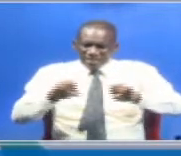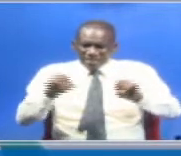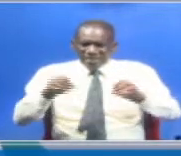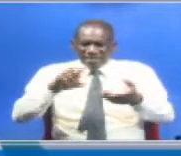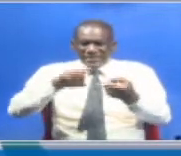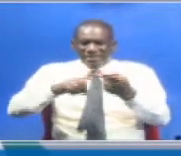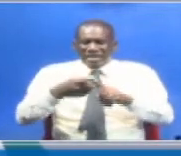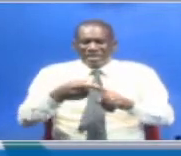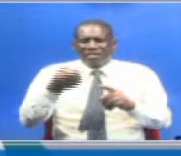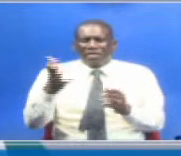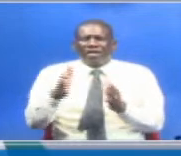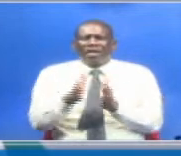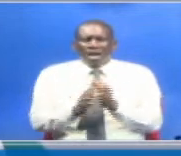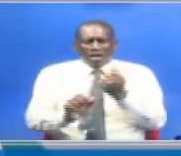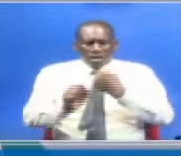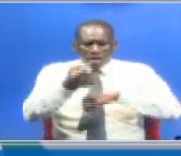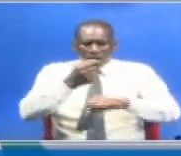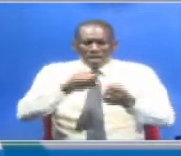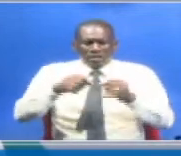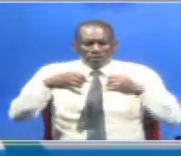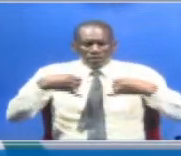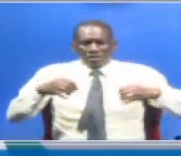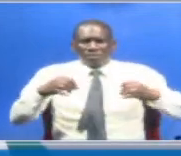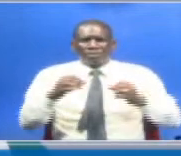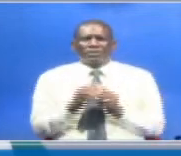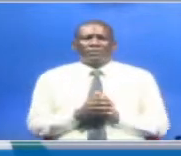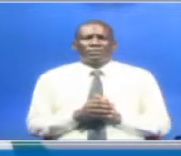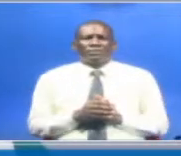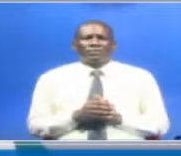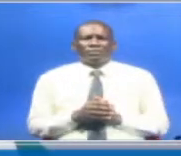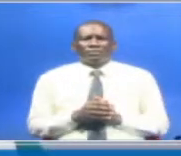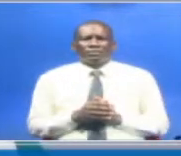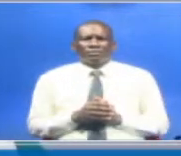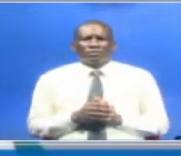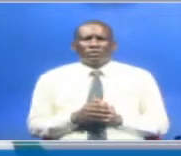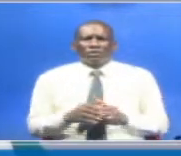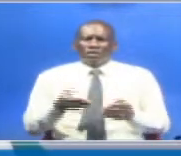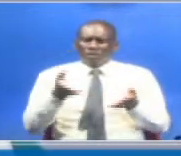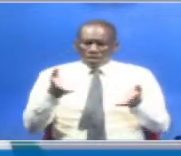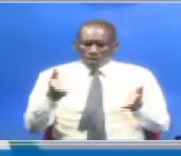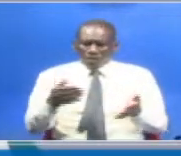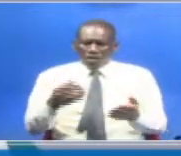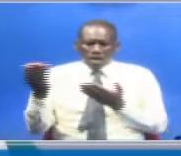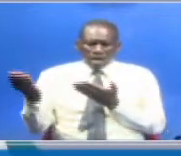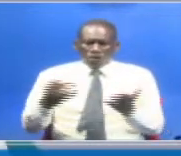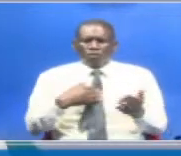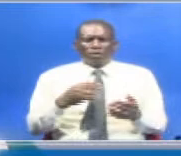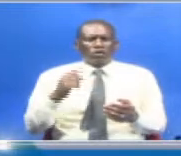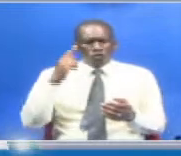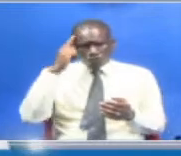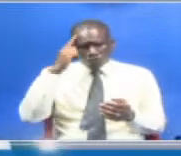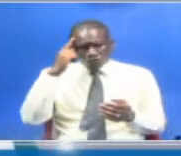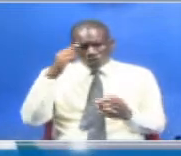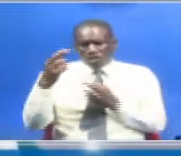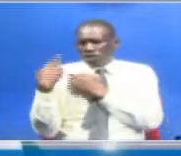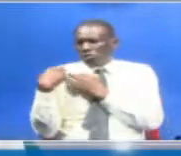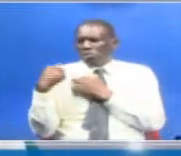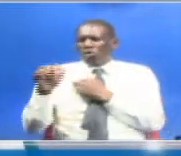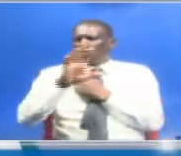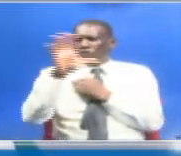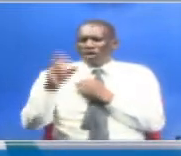and actively implemented. On this point, allow me to recognize the role of the African Carbon